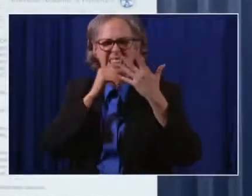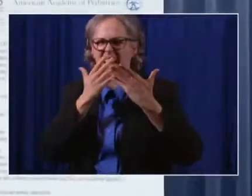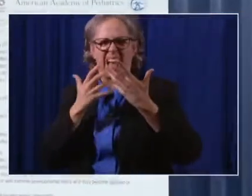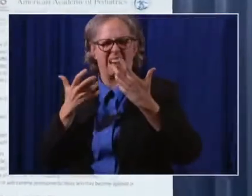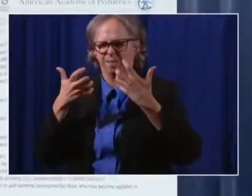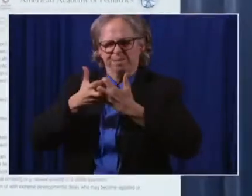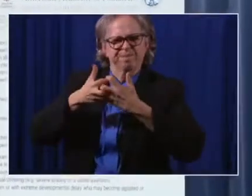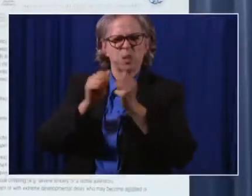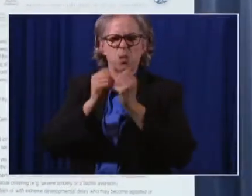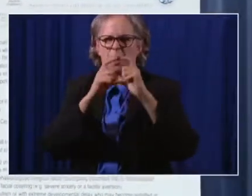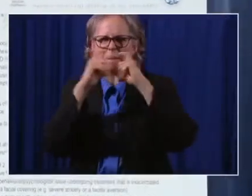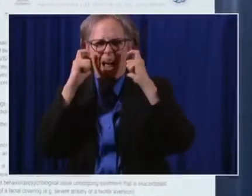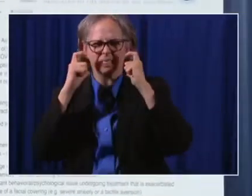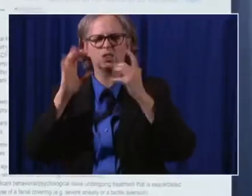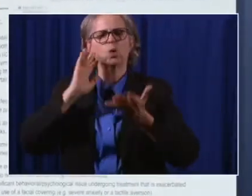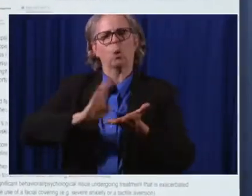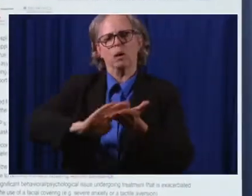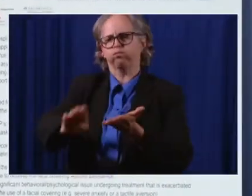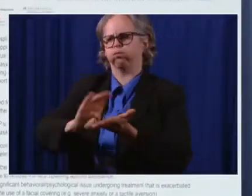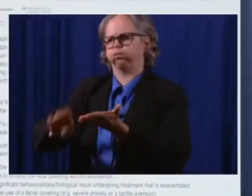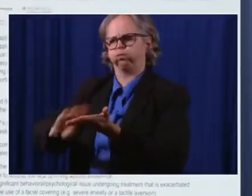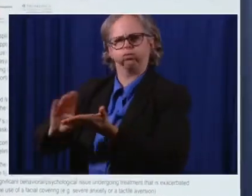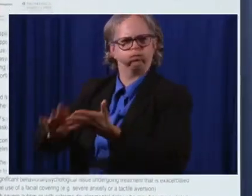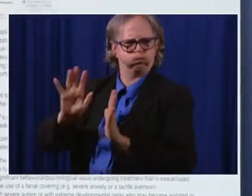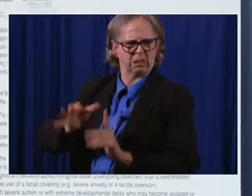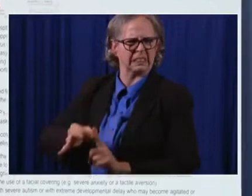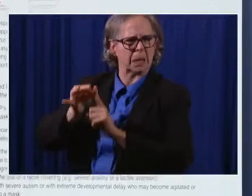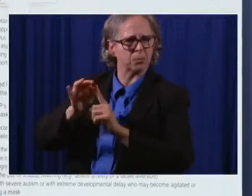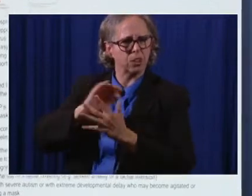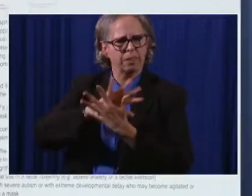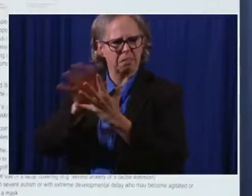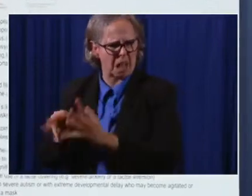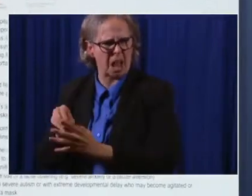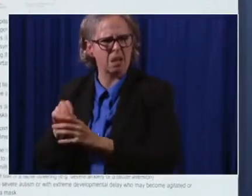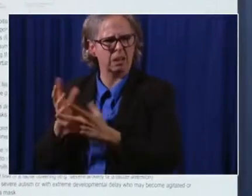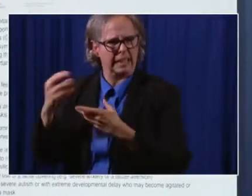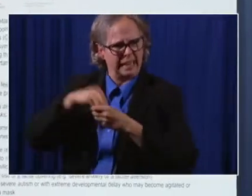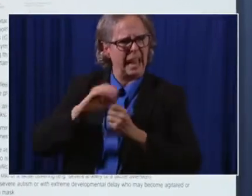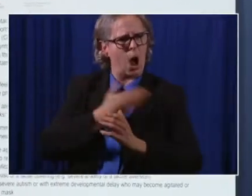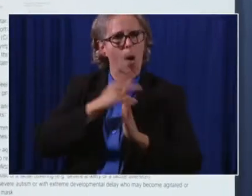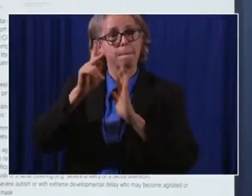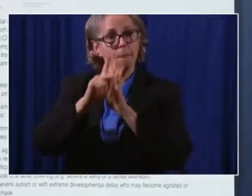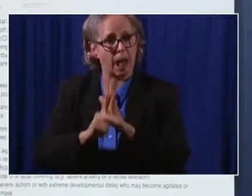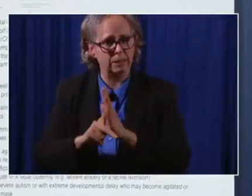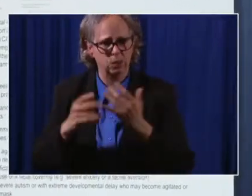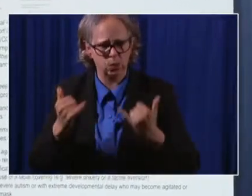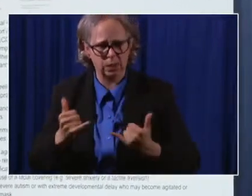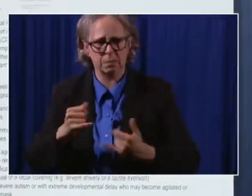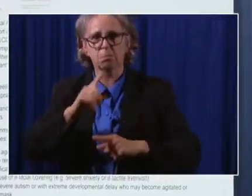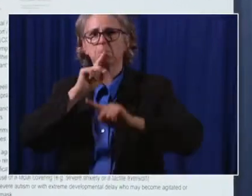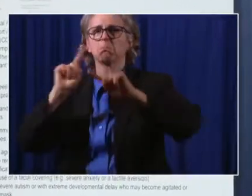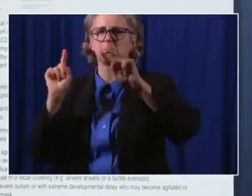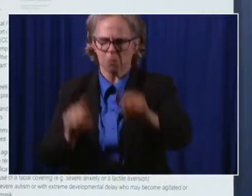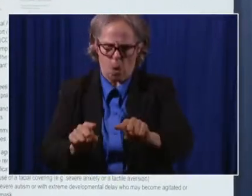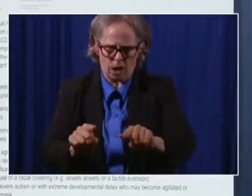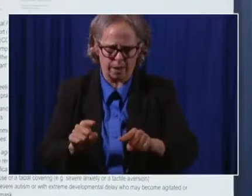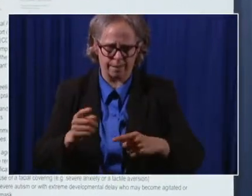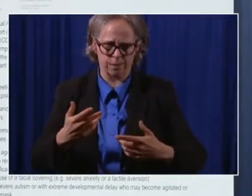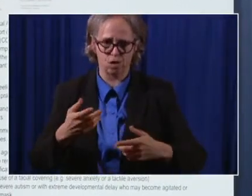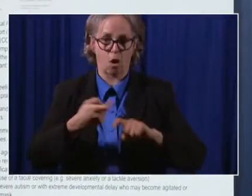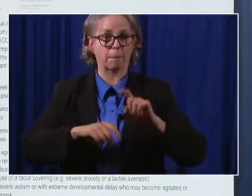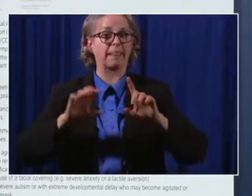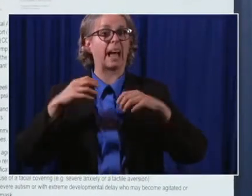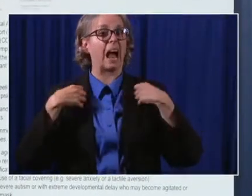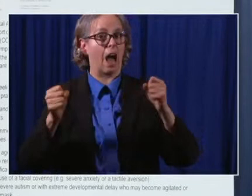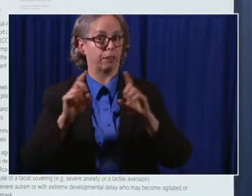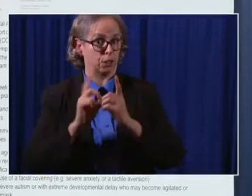going to be the policy. We are going to make that an order from the health department. I have great confidence